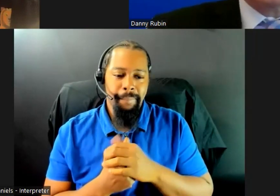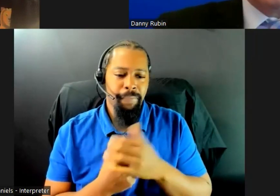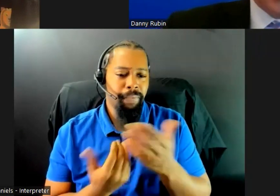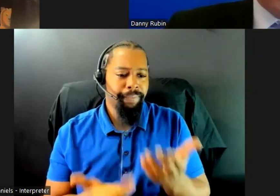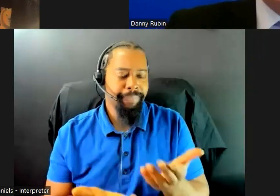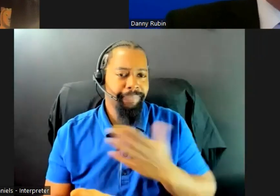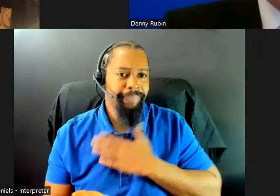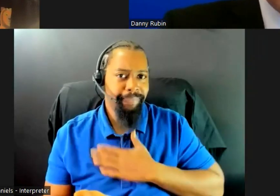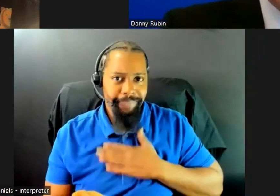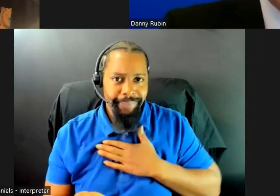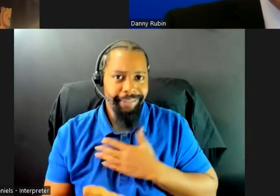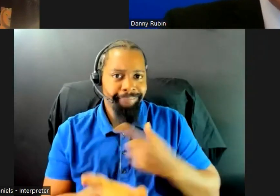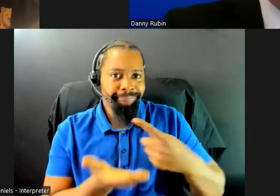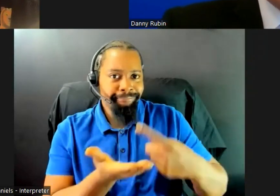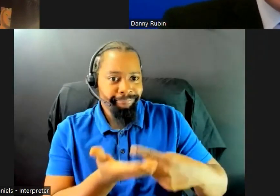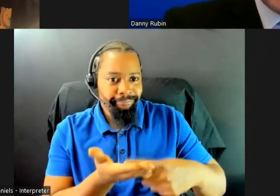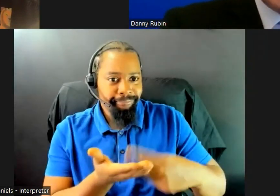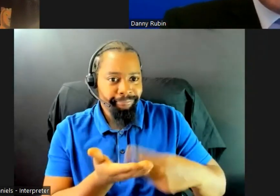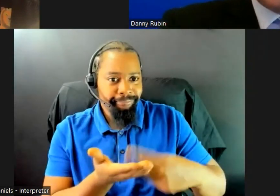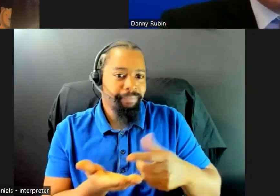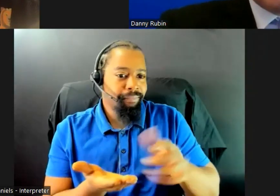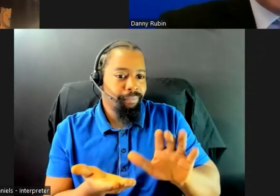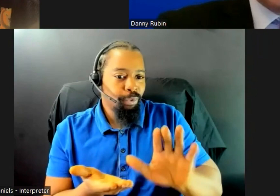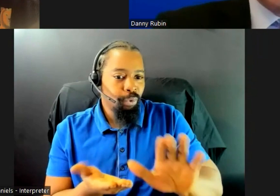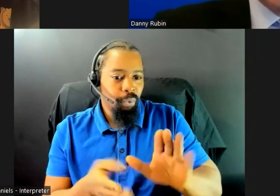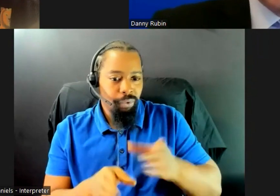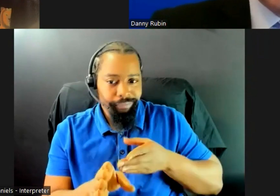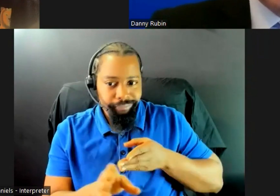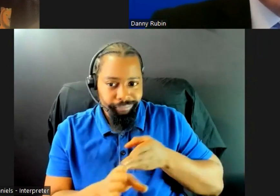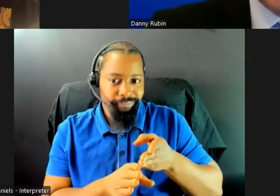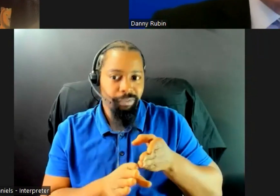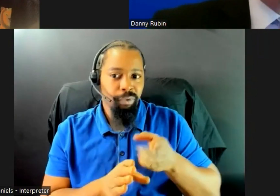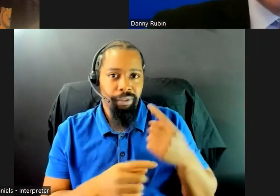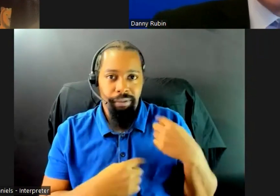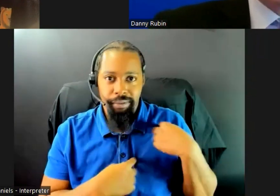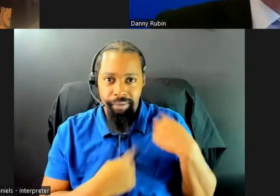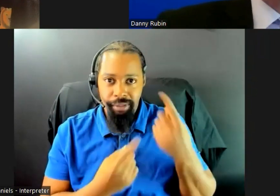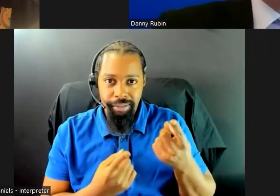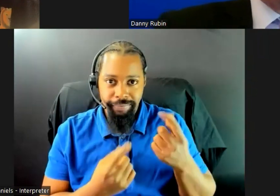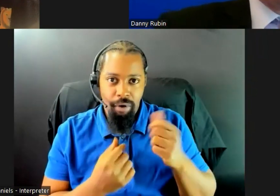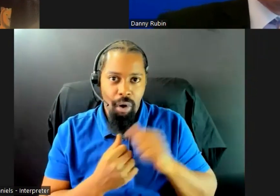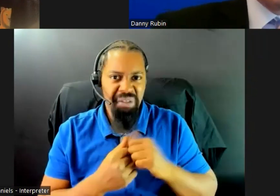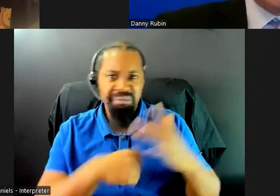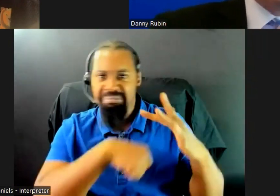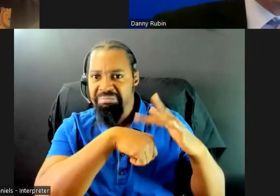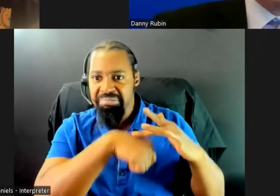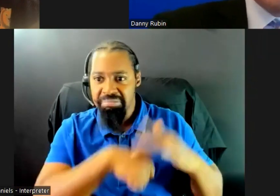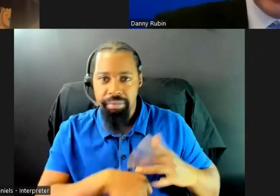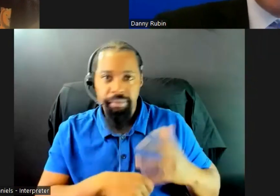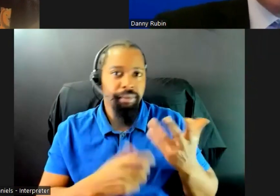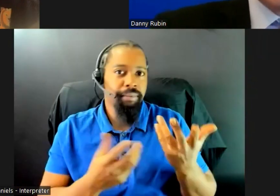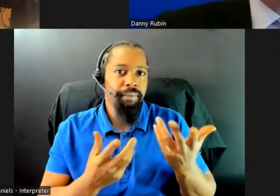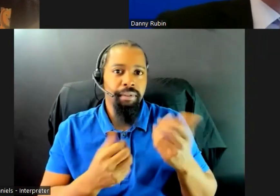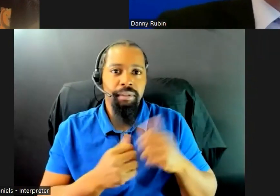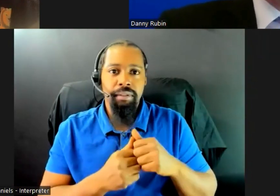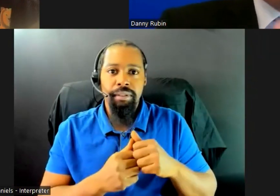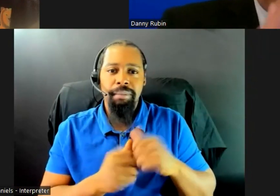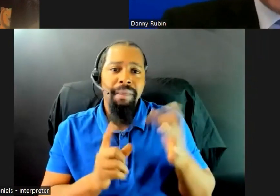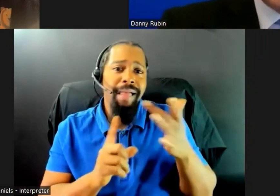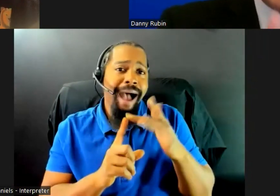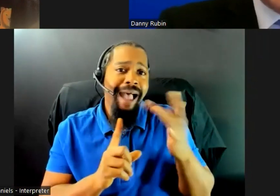your career so far. You can, you know, the highlights of jobs that you've held